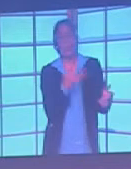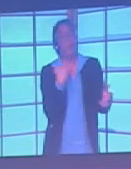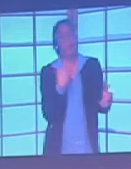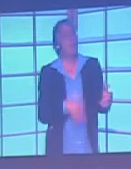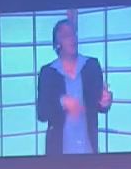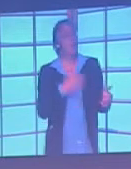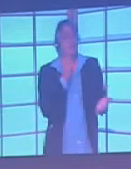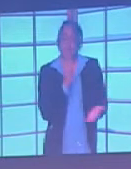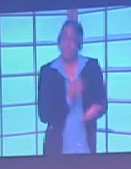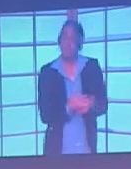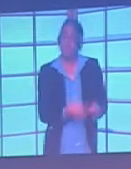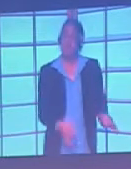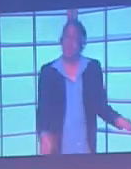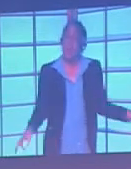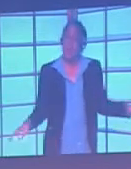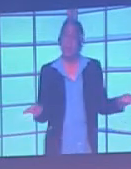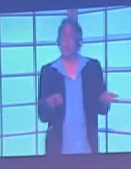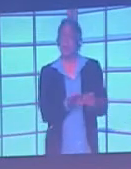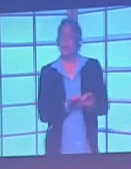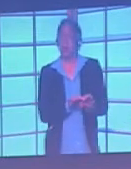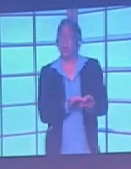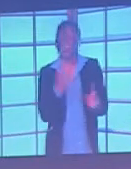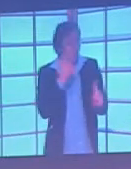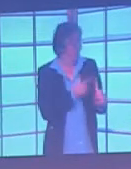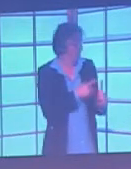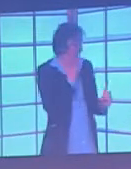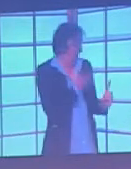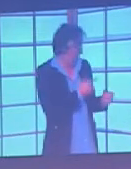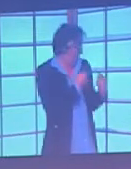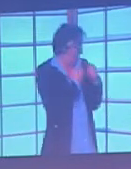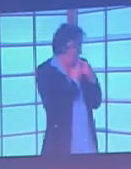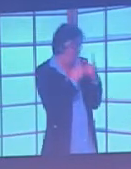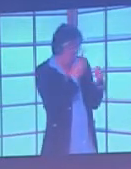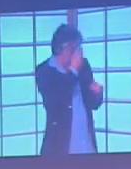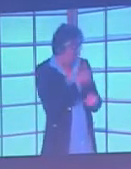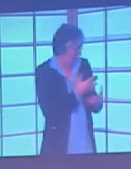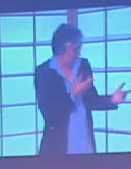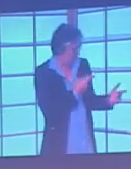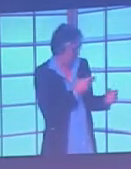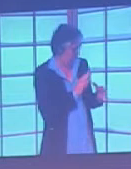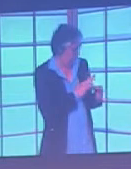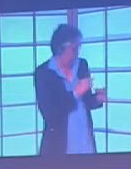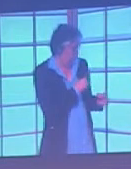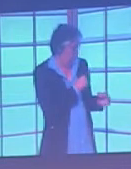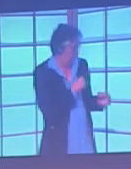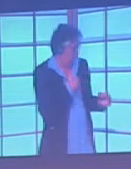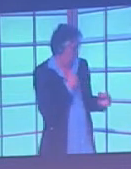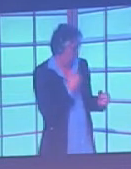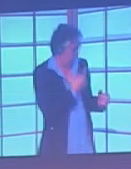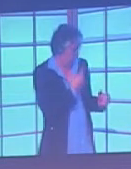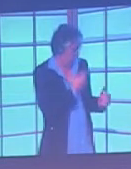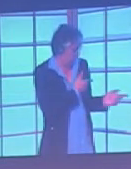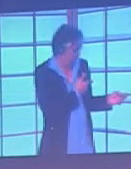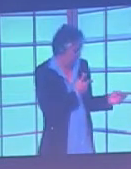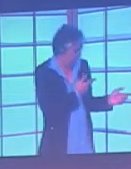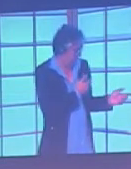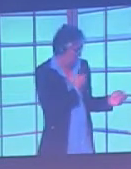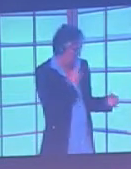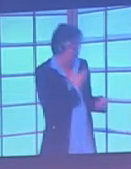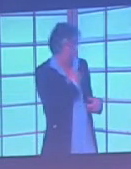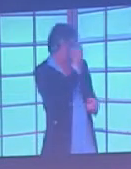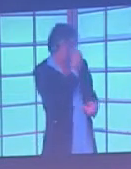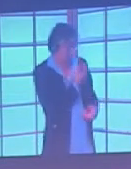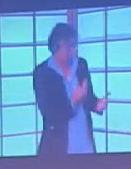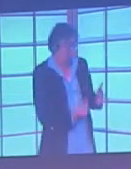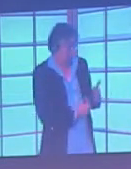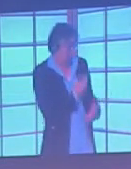so important. I think you have a little announcement for us, do you, about the national Yes, group? yes. I can say it because